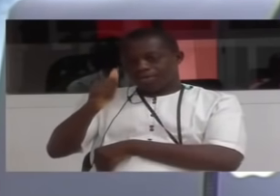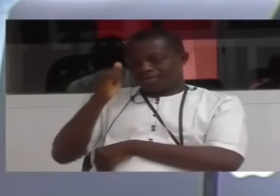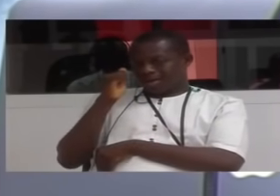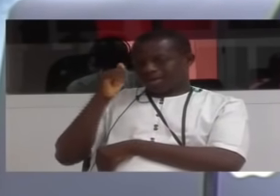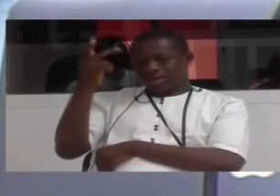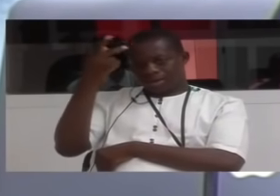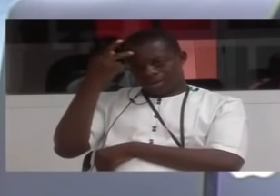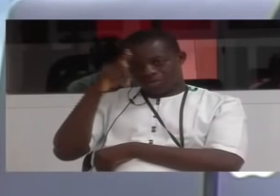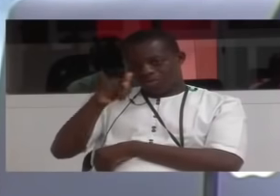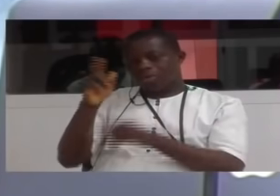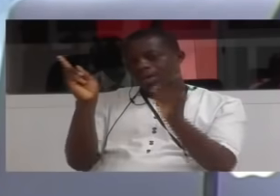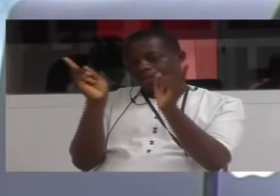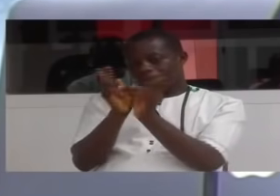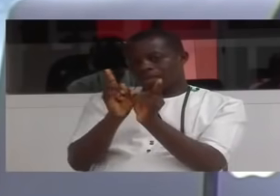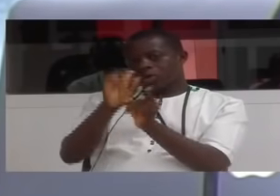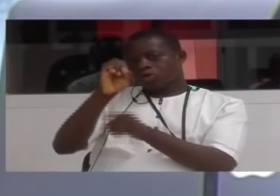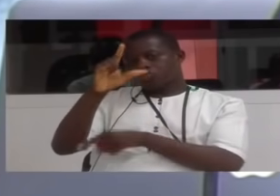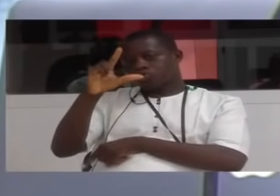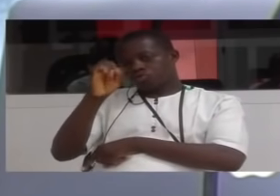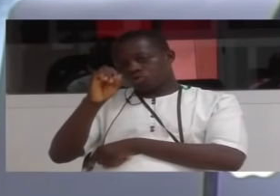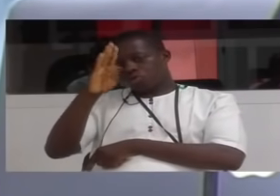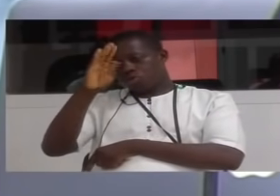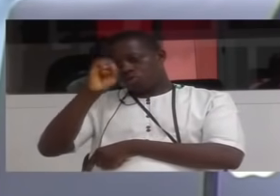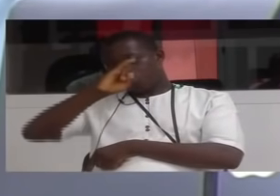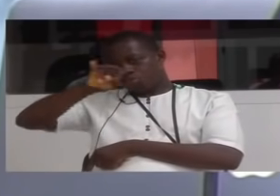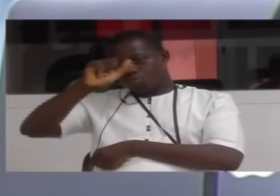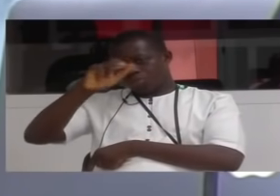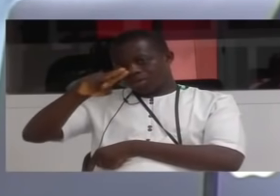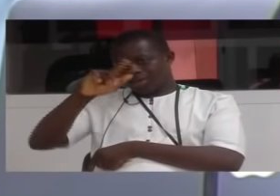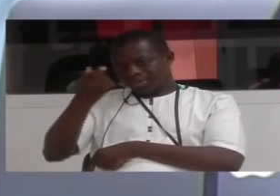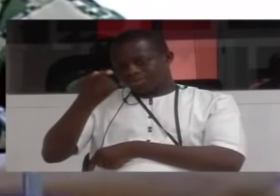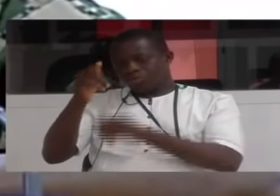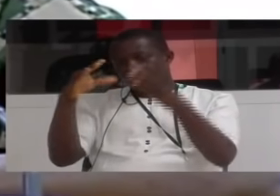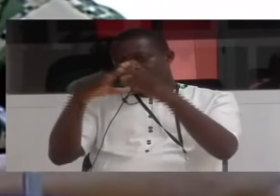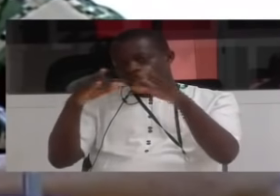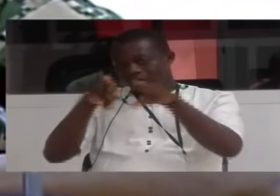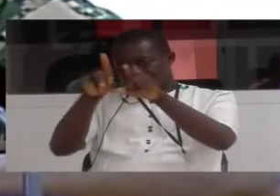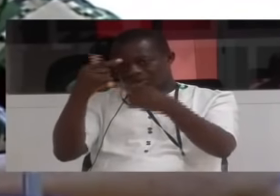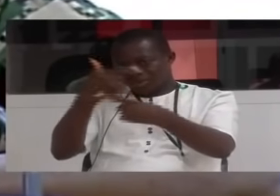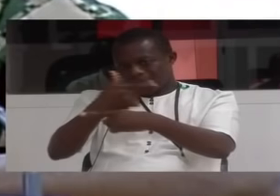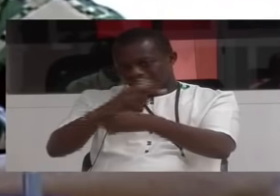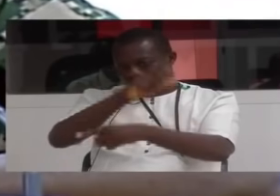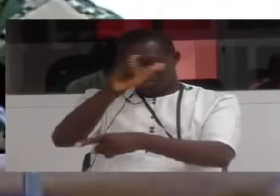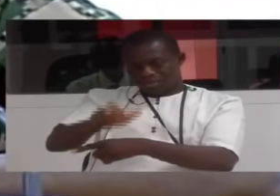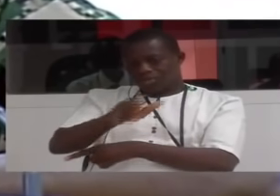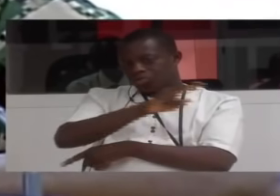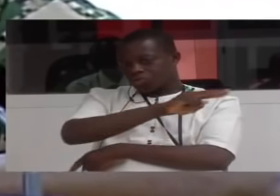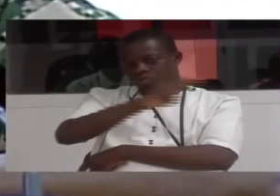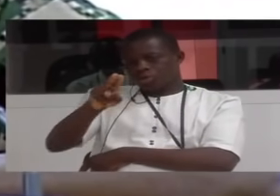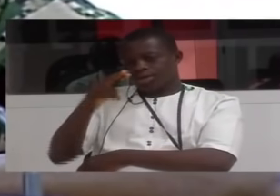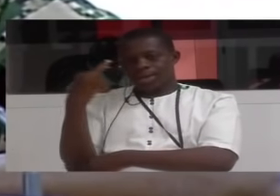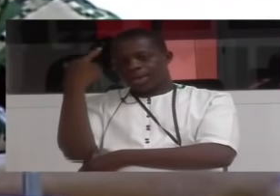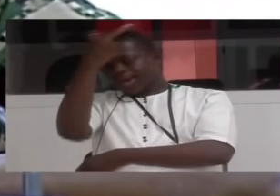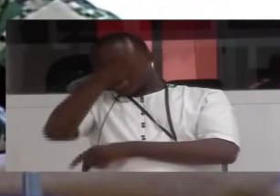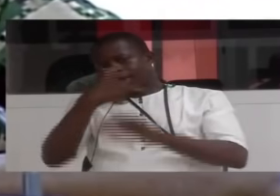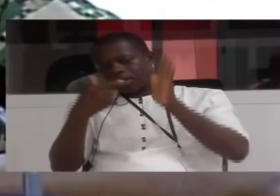met Solo Bojang. He was with these two civilians, but you could not recognize them. Yon bobu bingen deme pour dajé